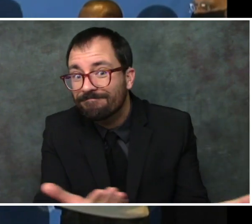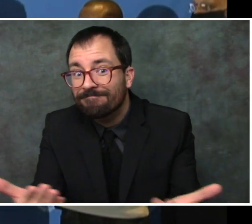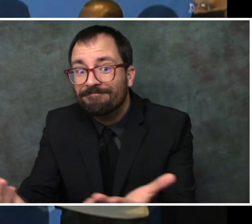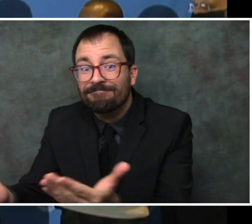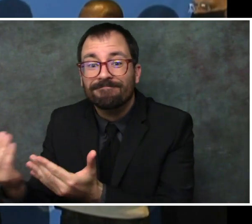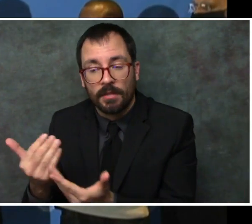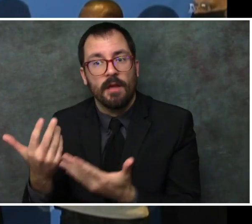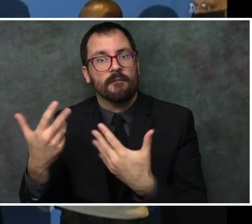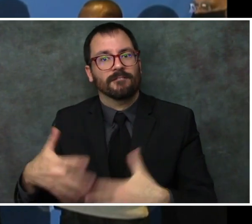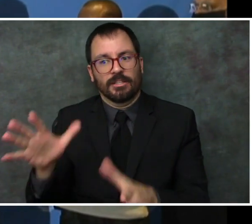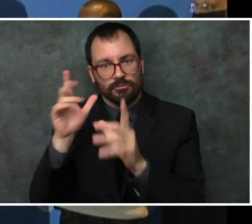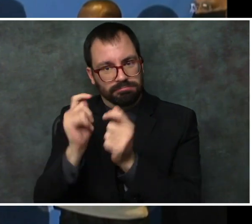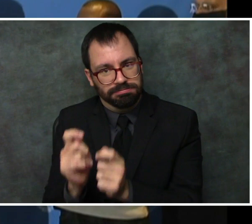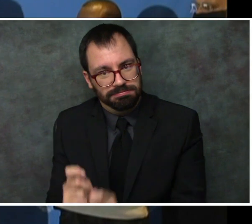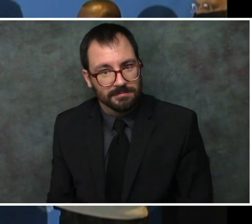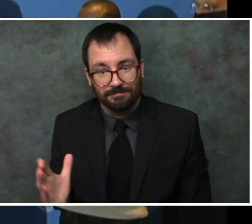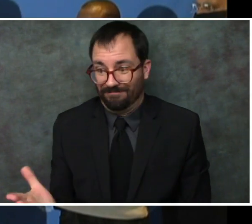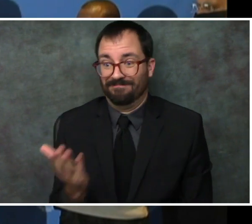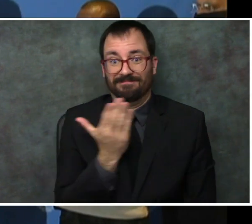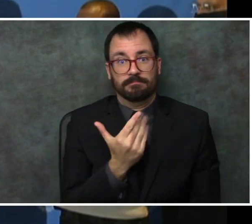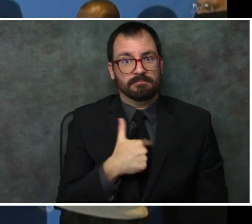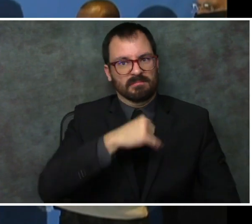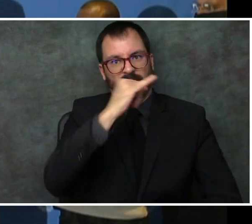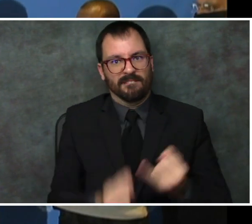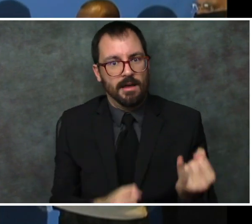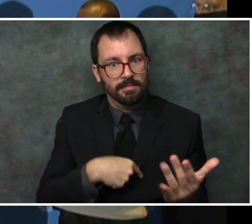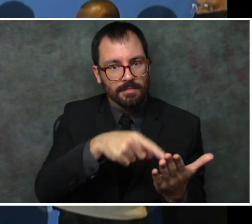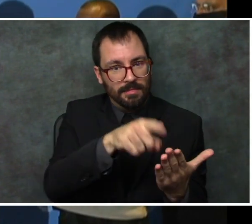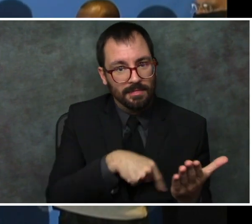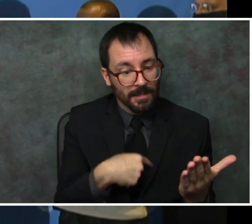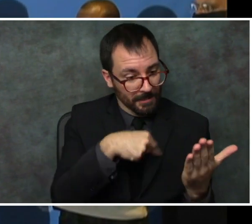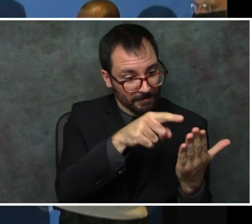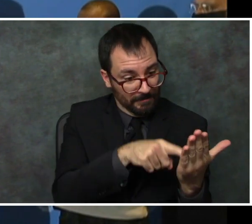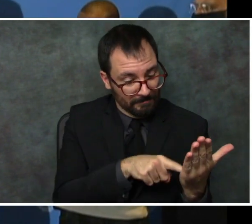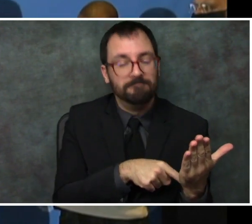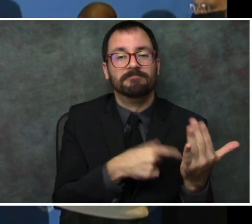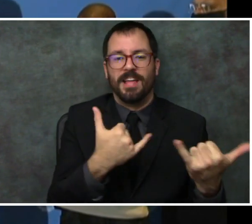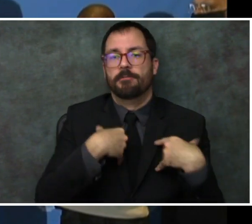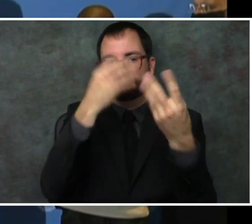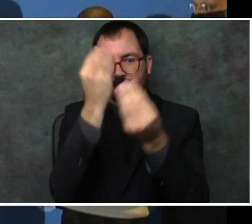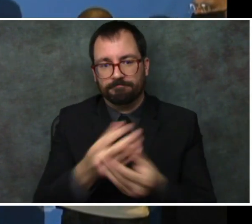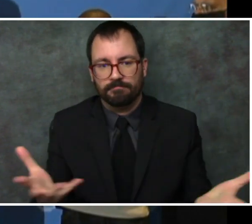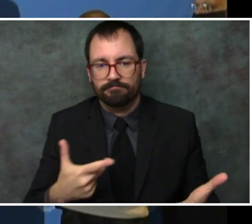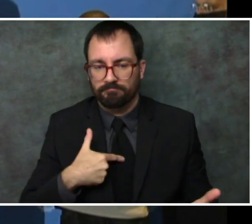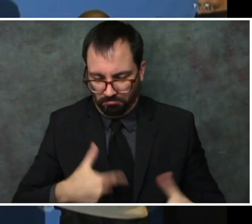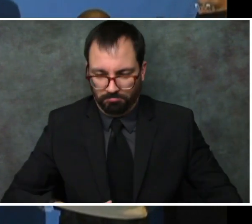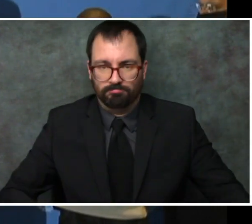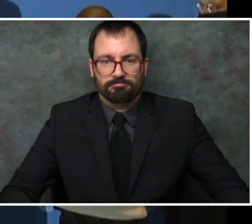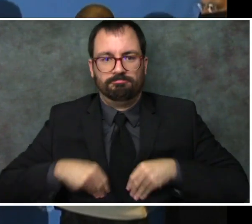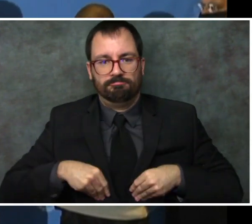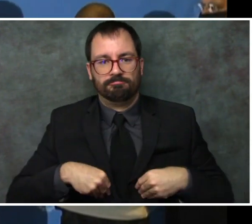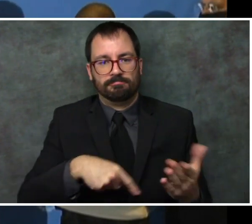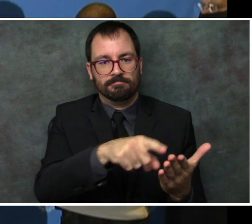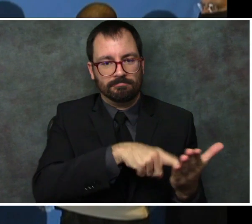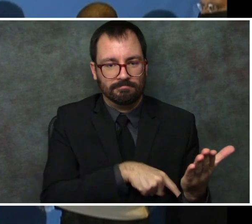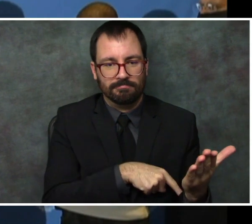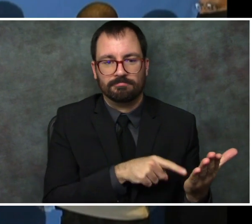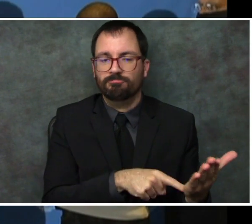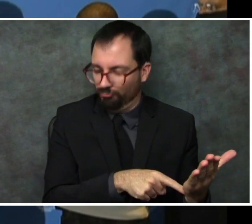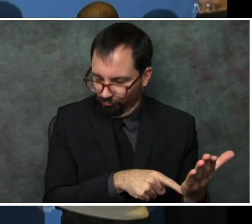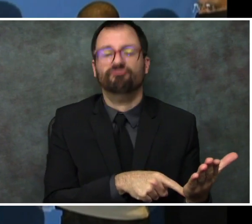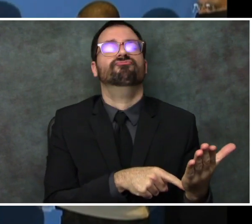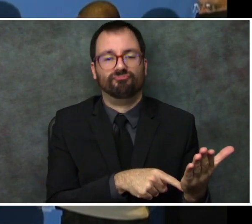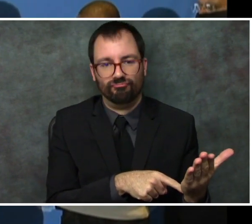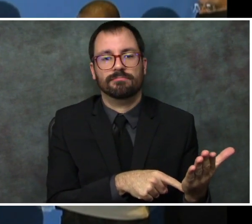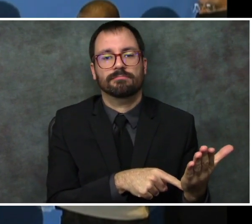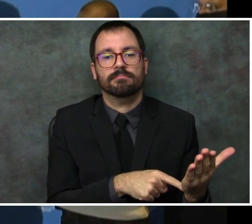to officially accept these recommendations, all of these recommendations. We have them translated into 5 different languages in addition